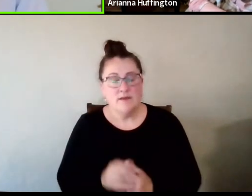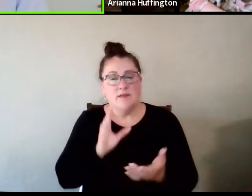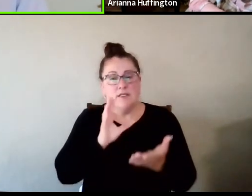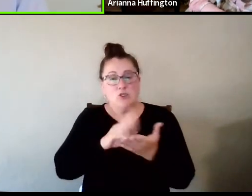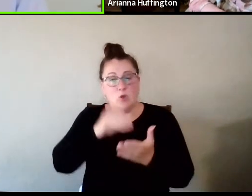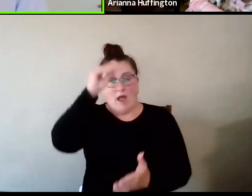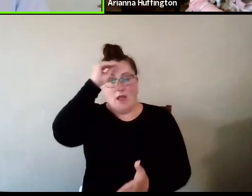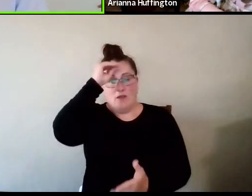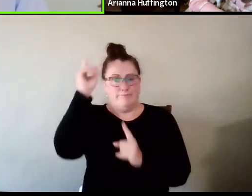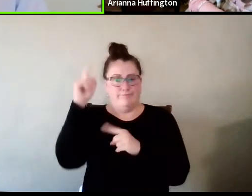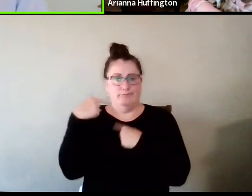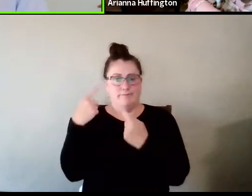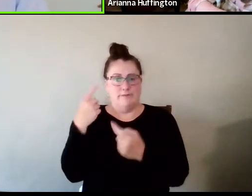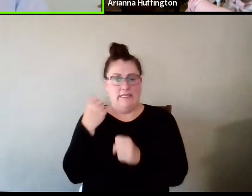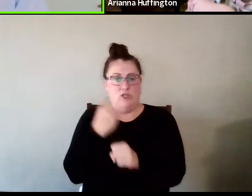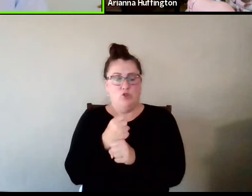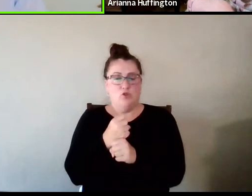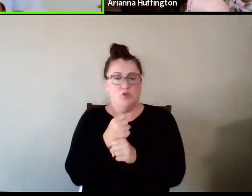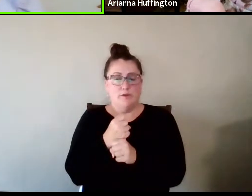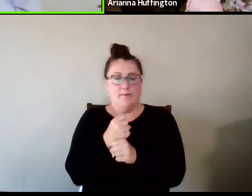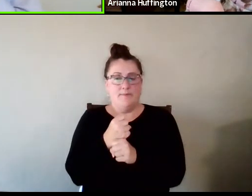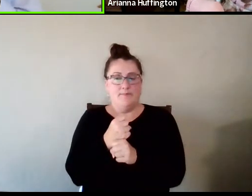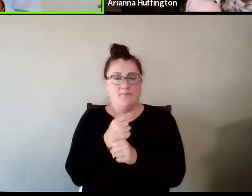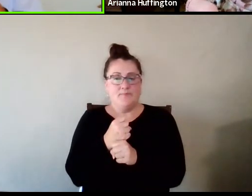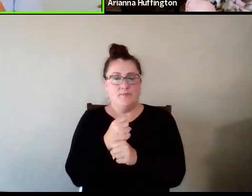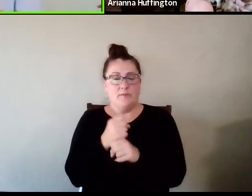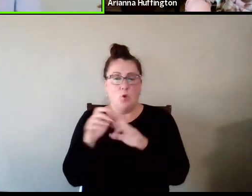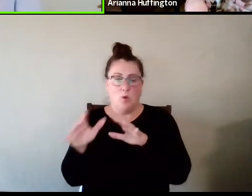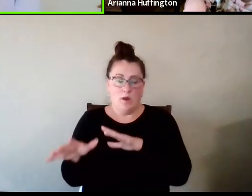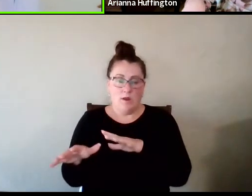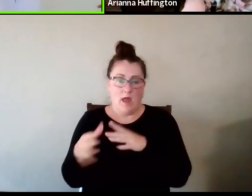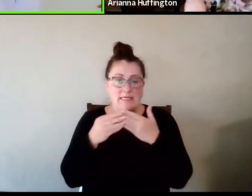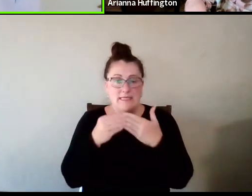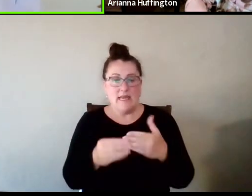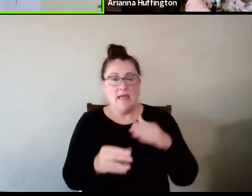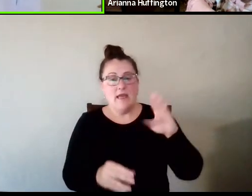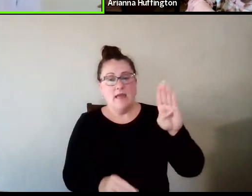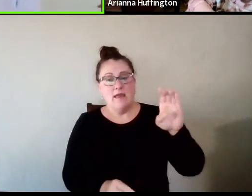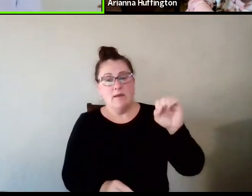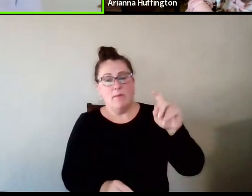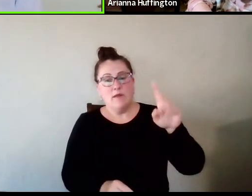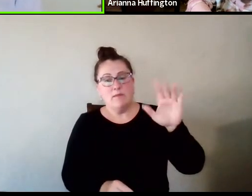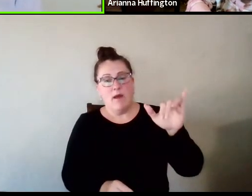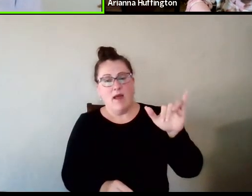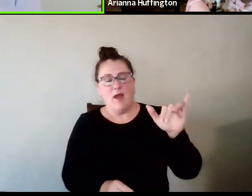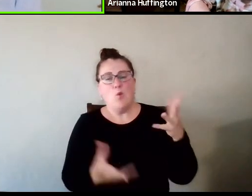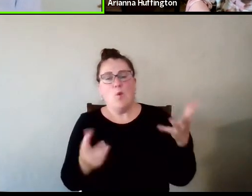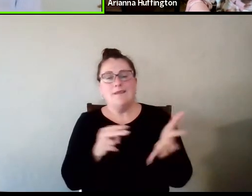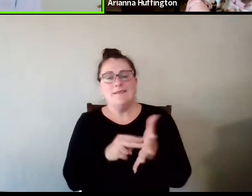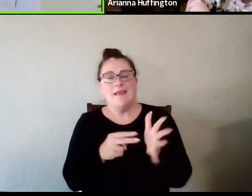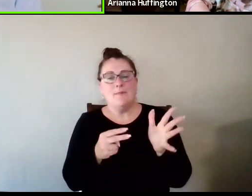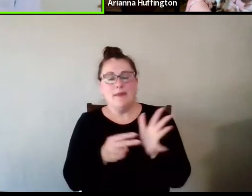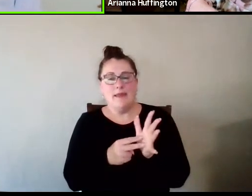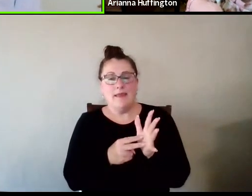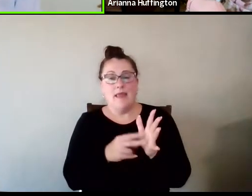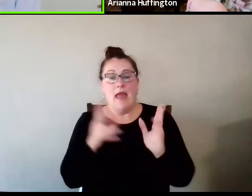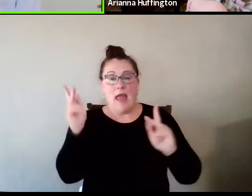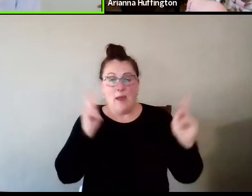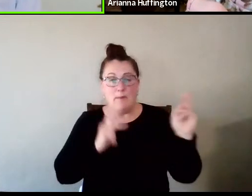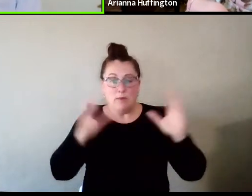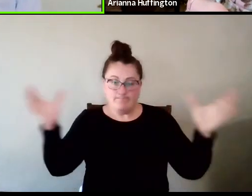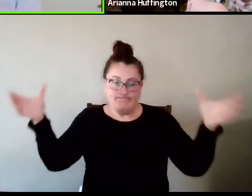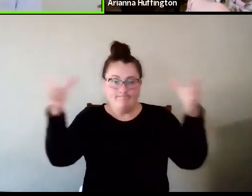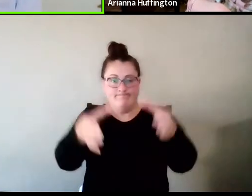know, several years leading Best Buy was, what does it mean to concretely put people at the center? And I agree